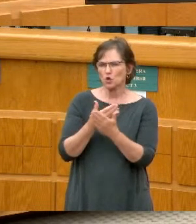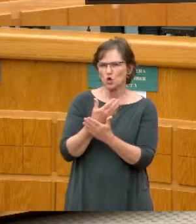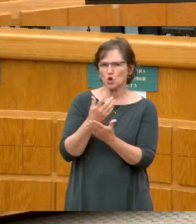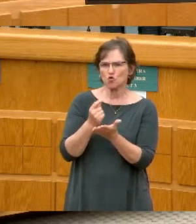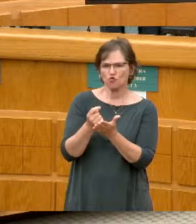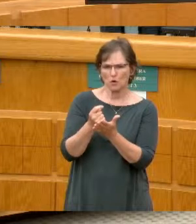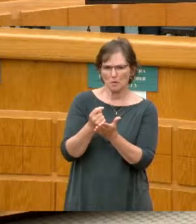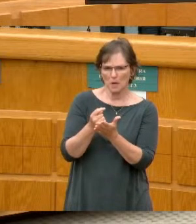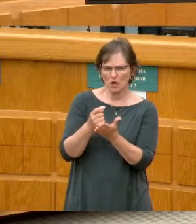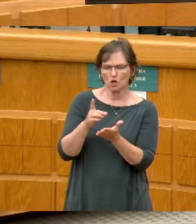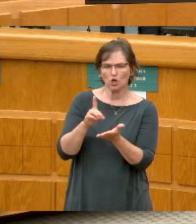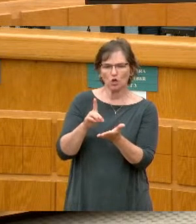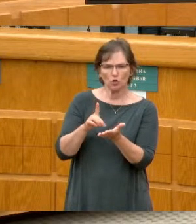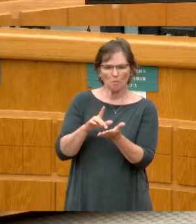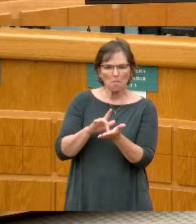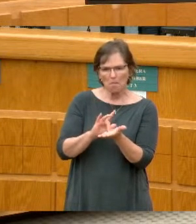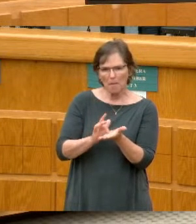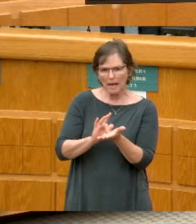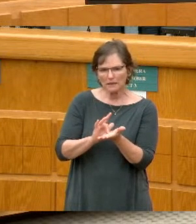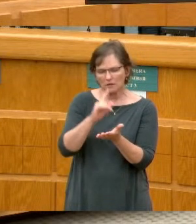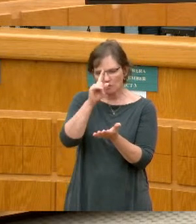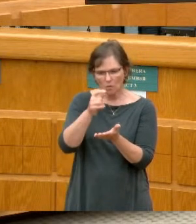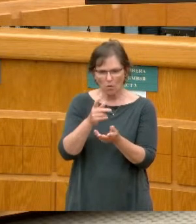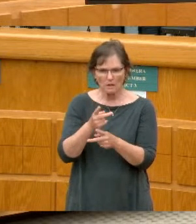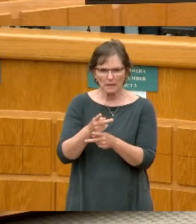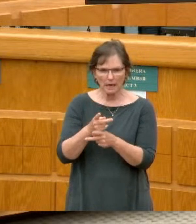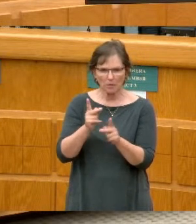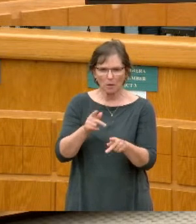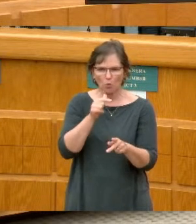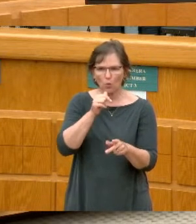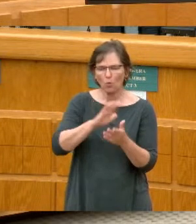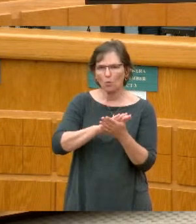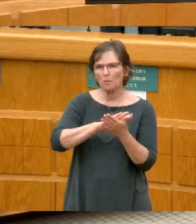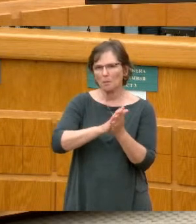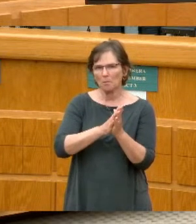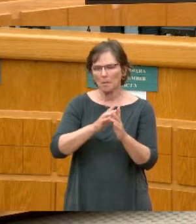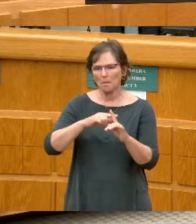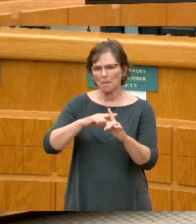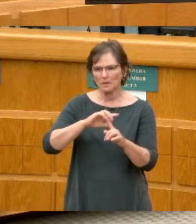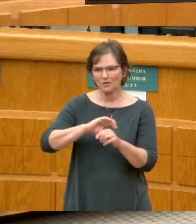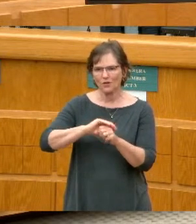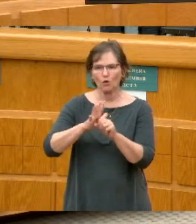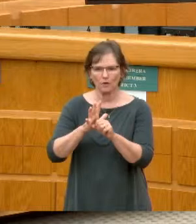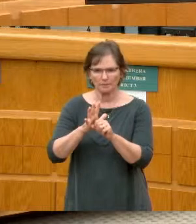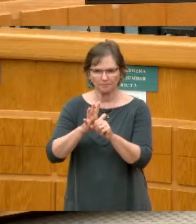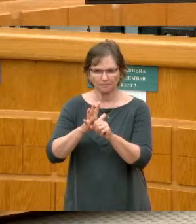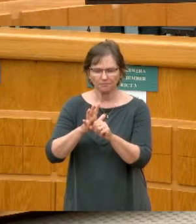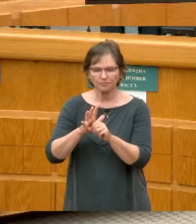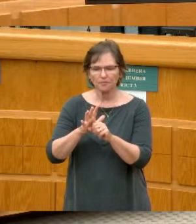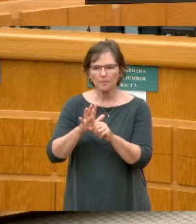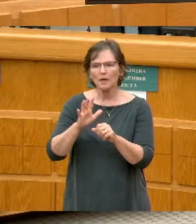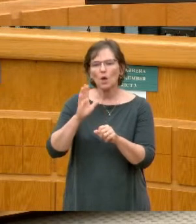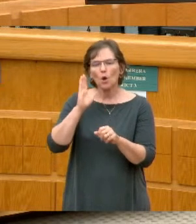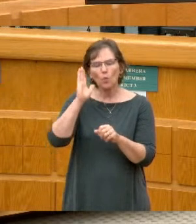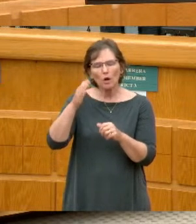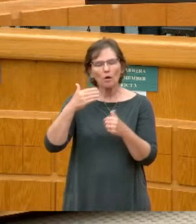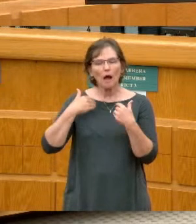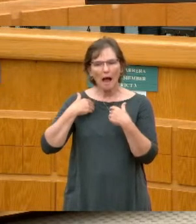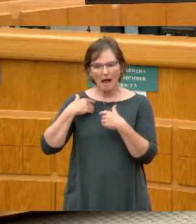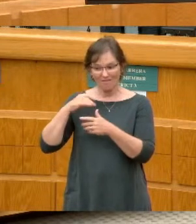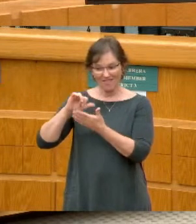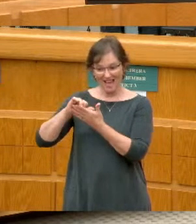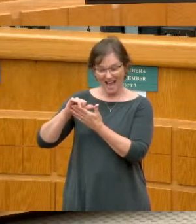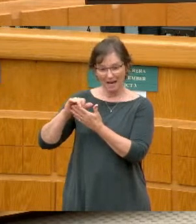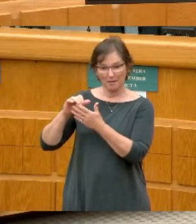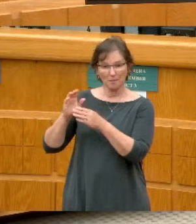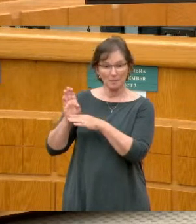before they become seriously ill. And so the federal government has also agreed to buy hundreds of thousands of these